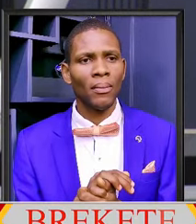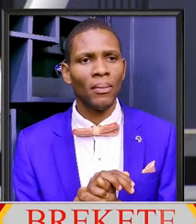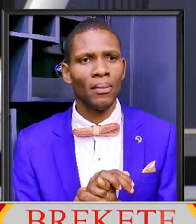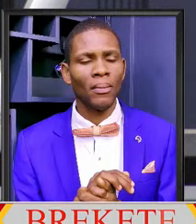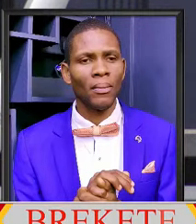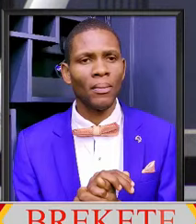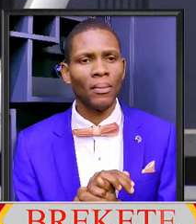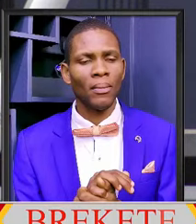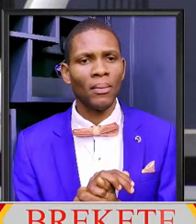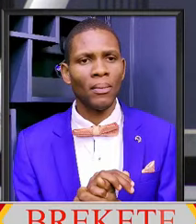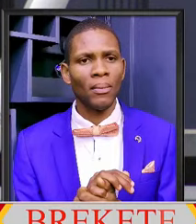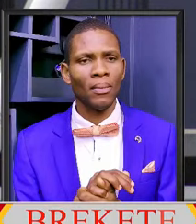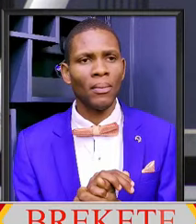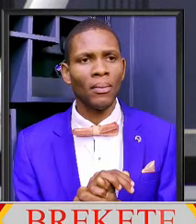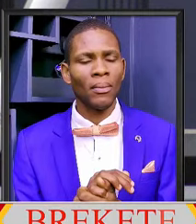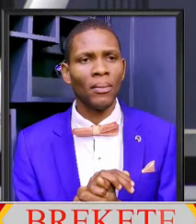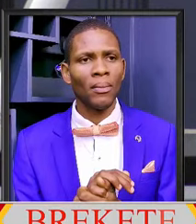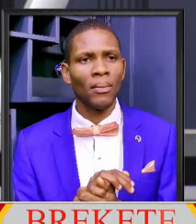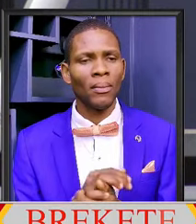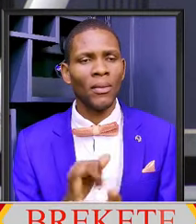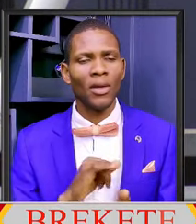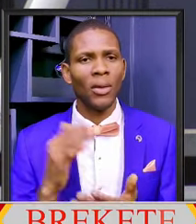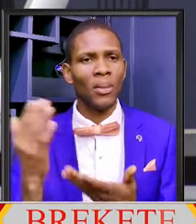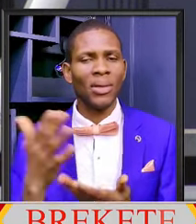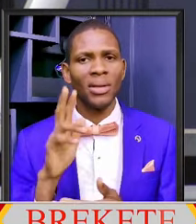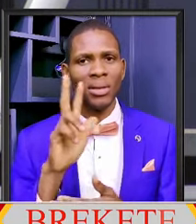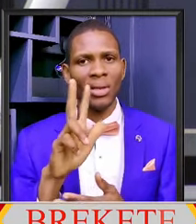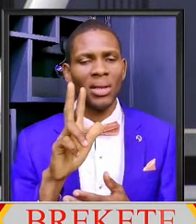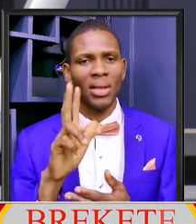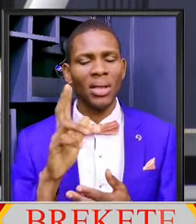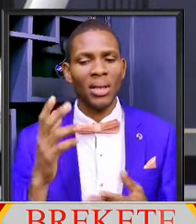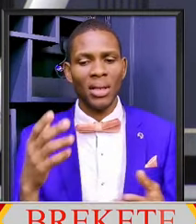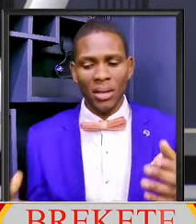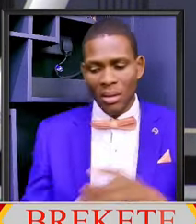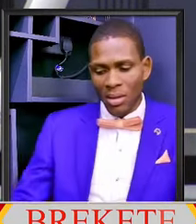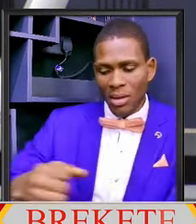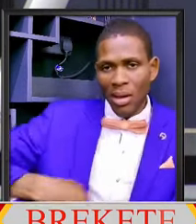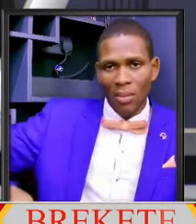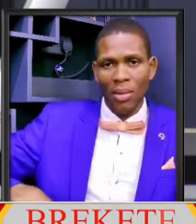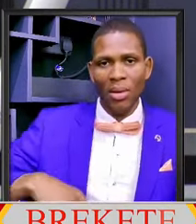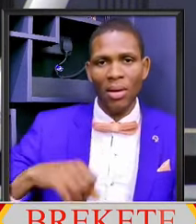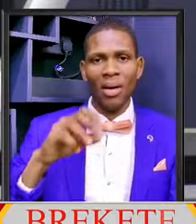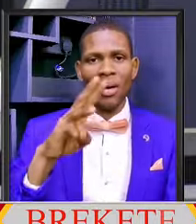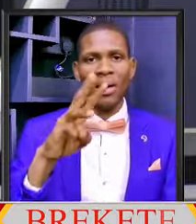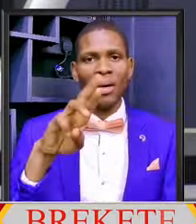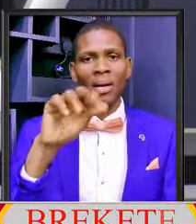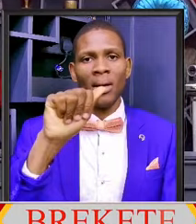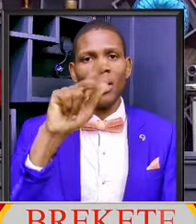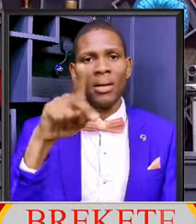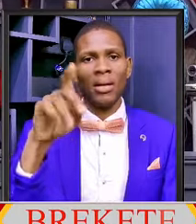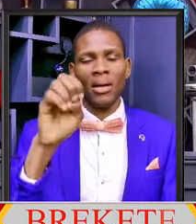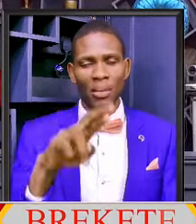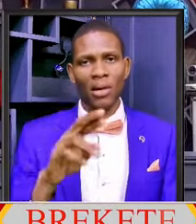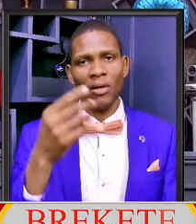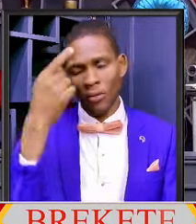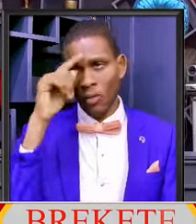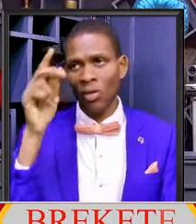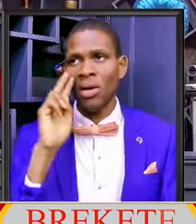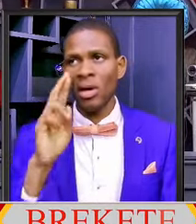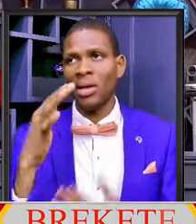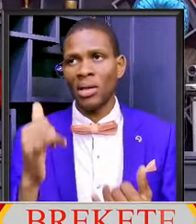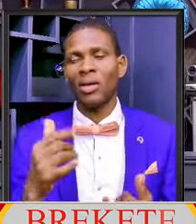with three rappers for why and sister. Please, that's why you said she can. So please, I'm coming with them right now. Let's